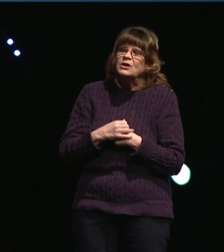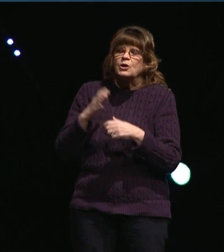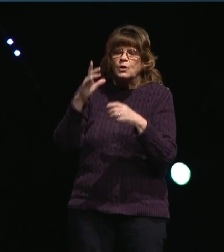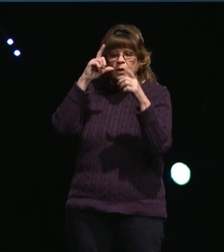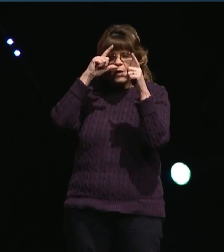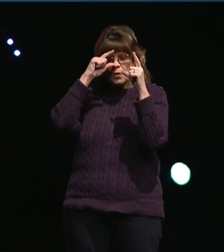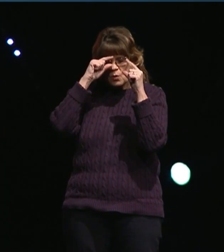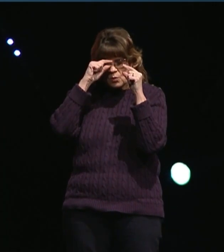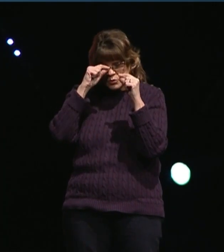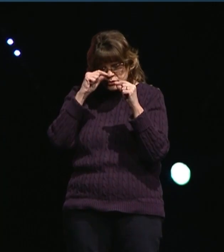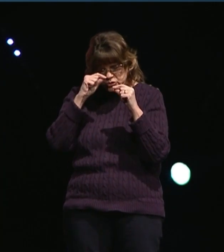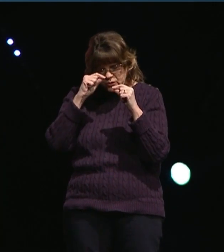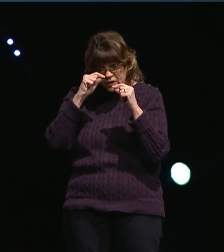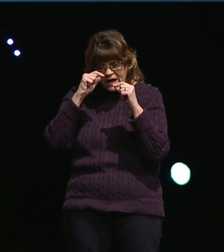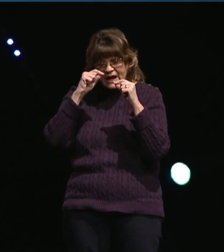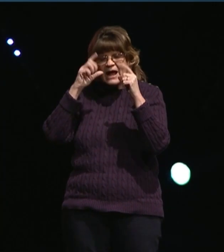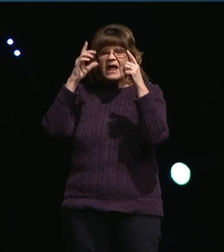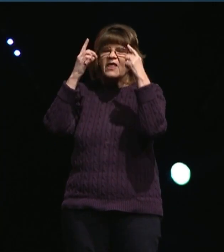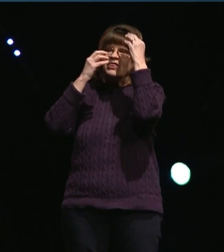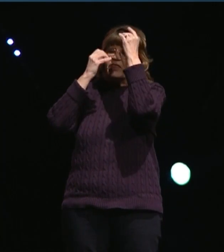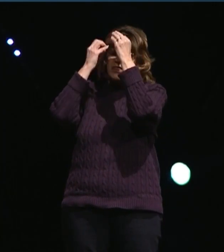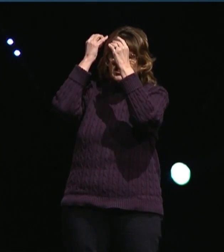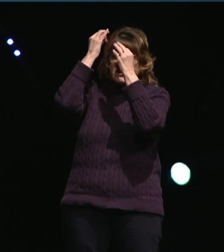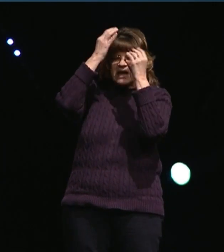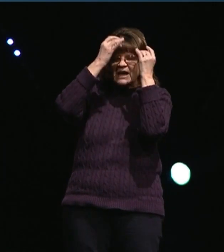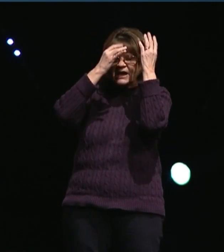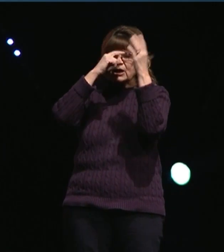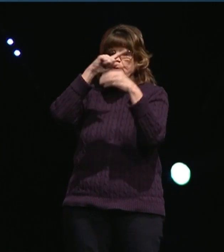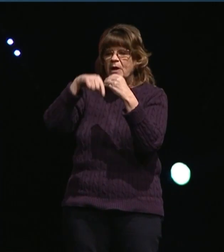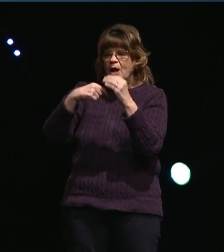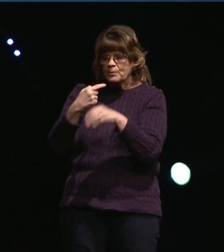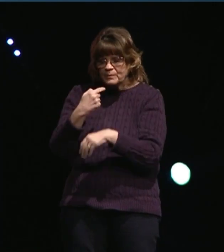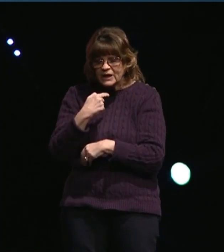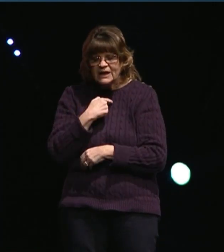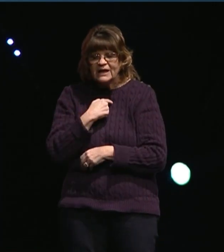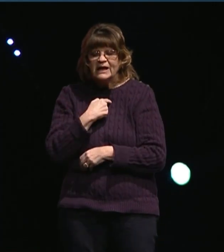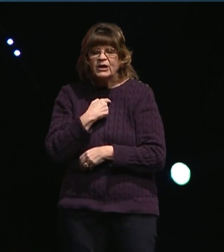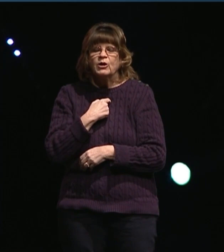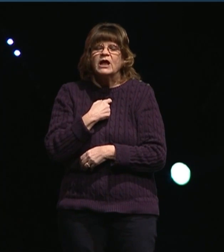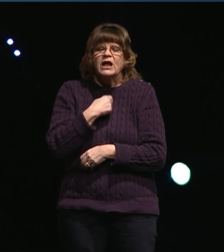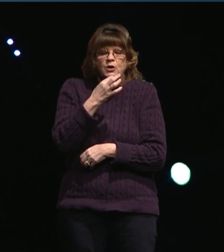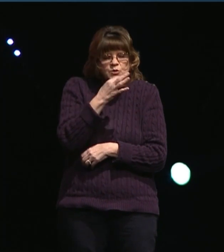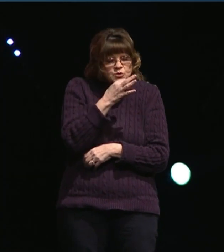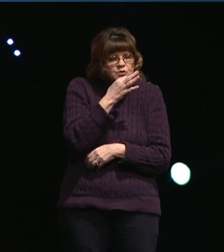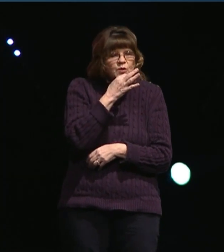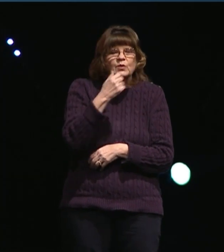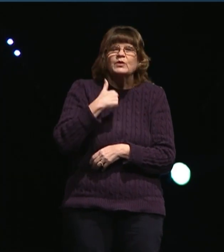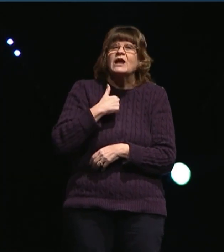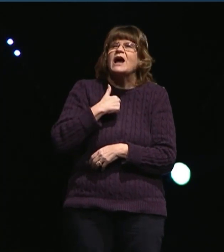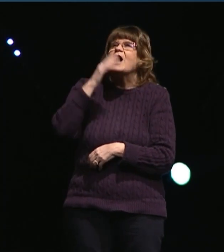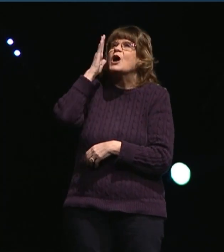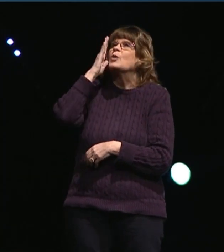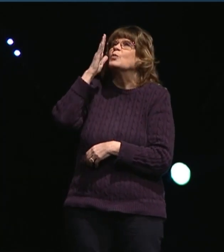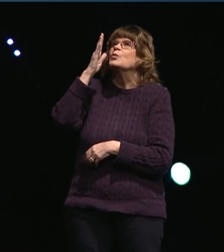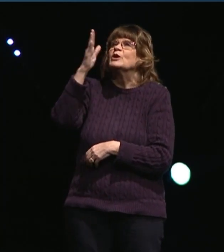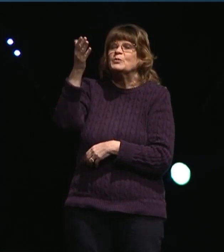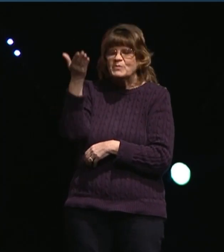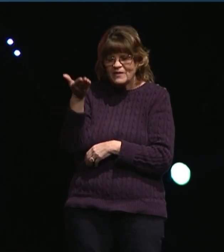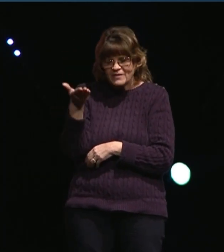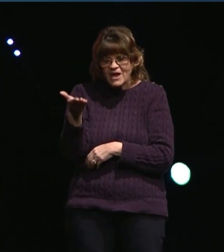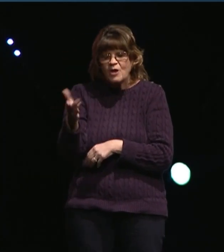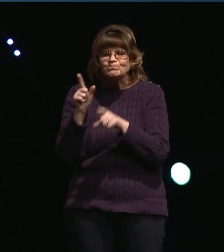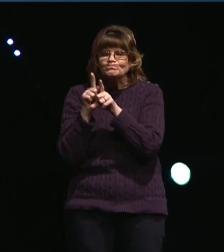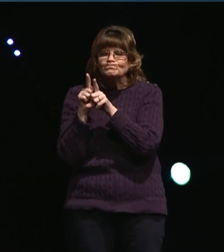Close your eyes and think of me, and soon I will be there